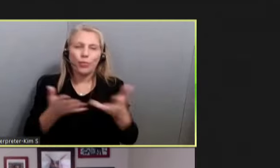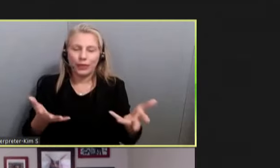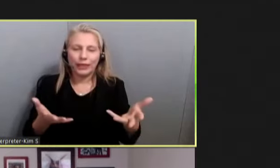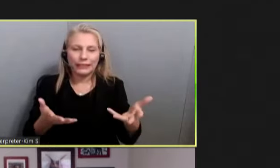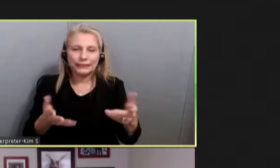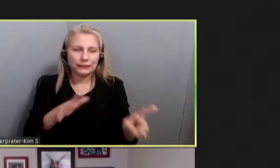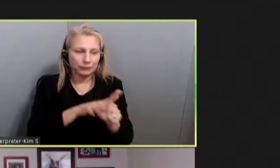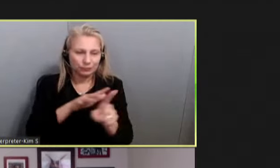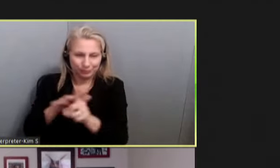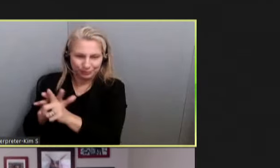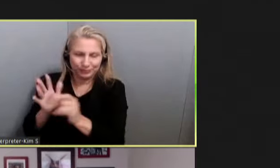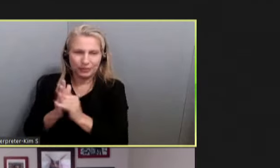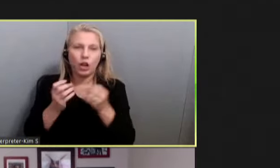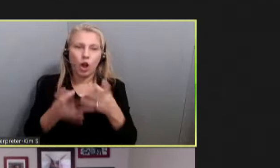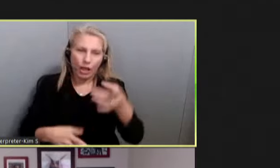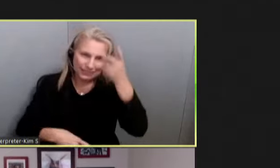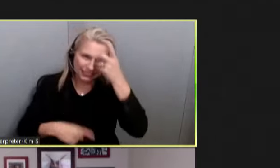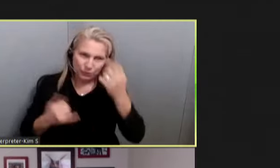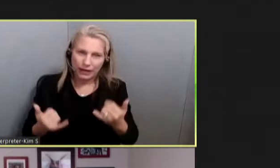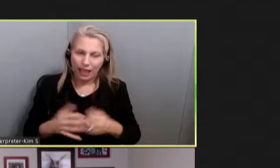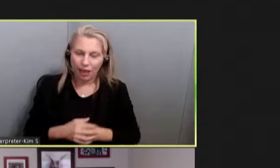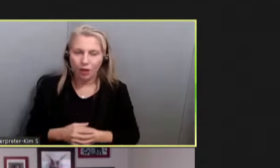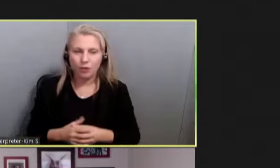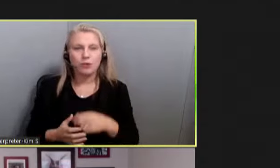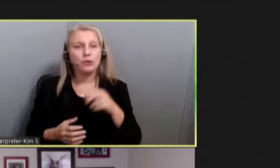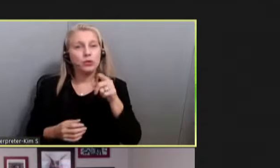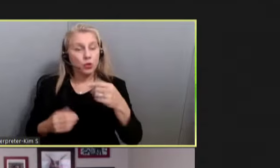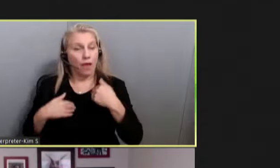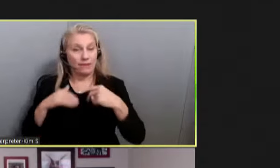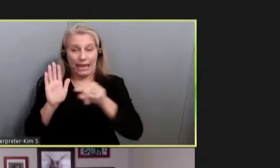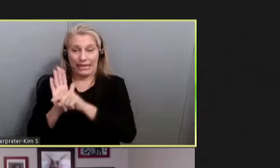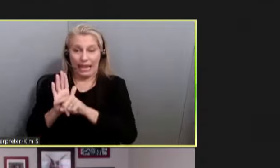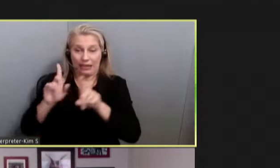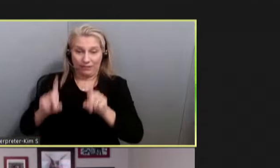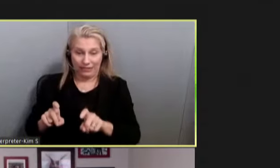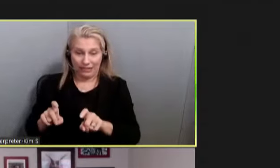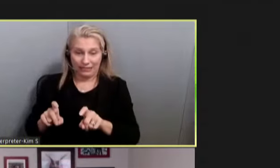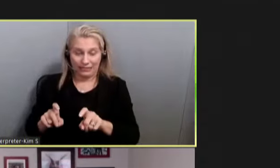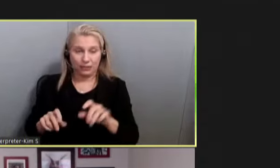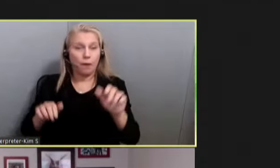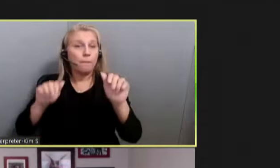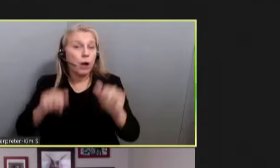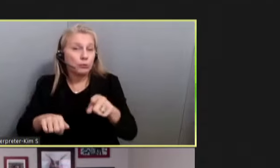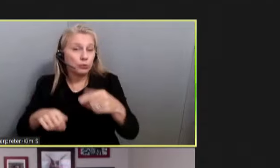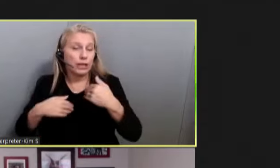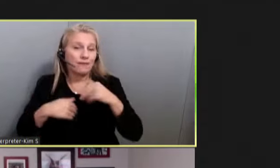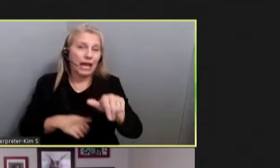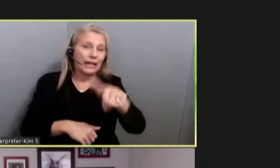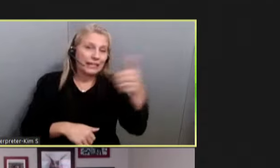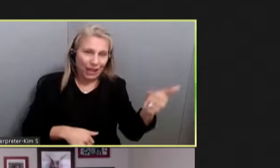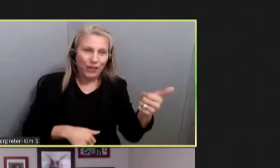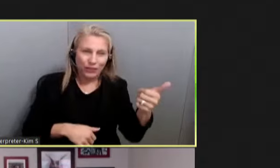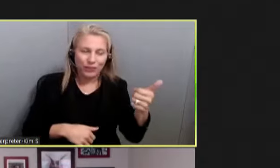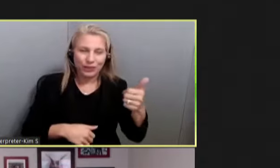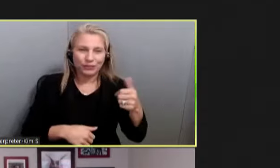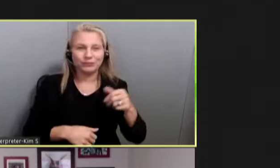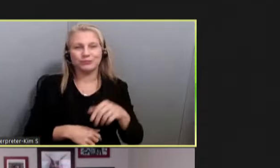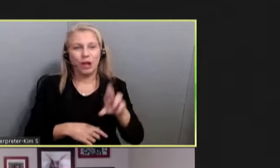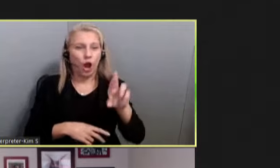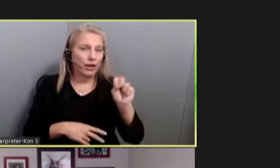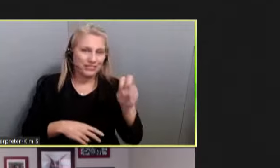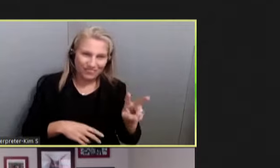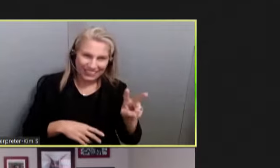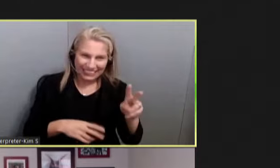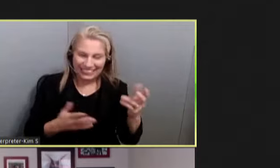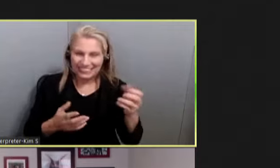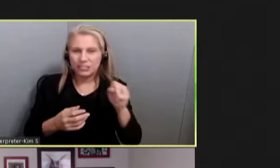there that are causing disease right now. So if you have a negative test, it's also possible that you have another respiratory infection.